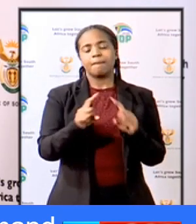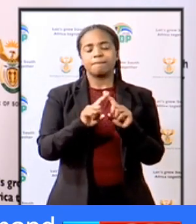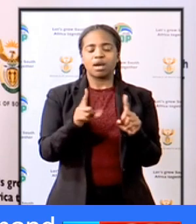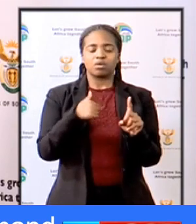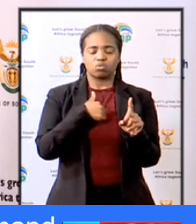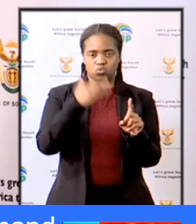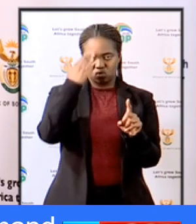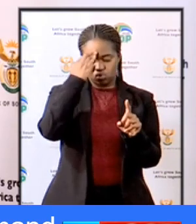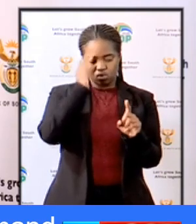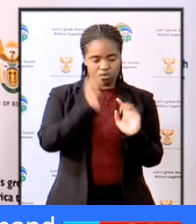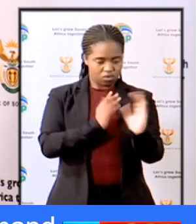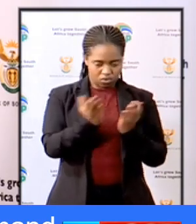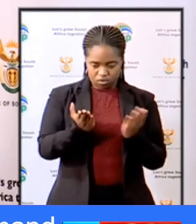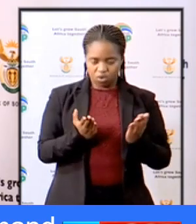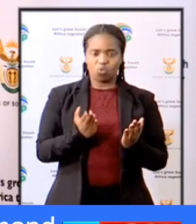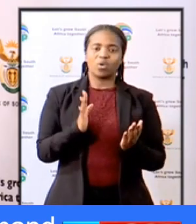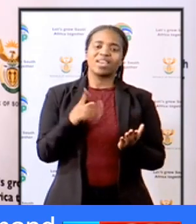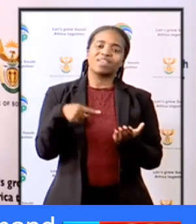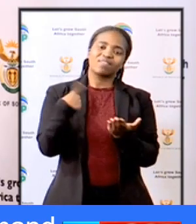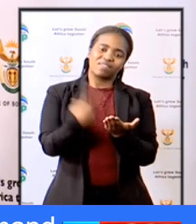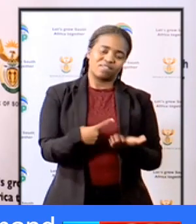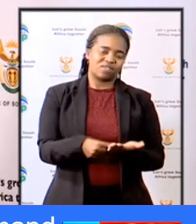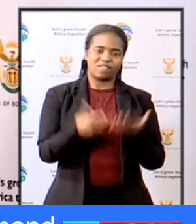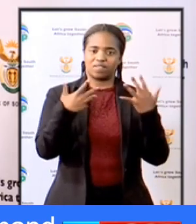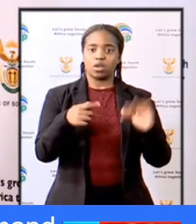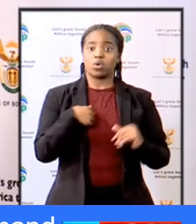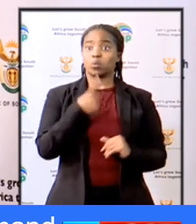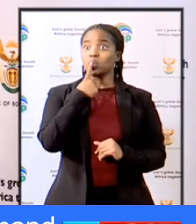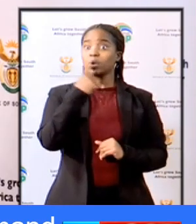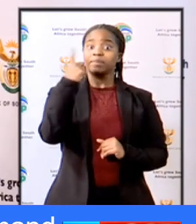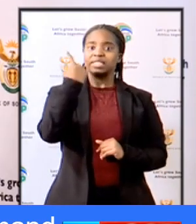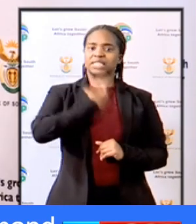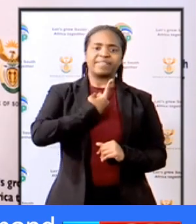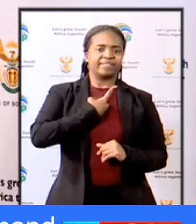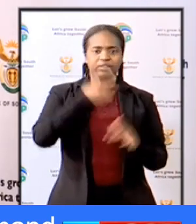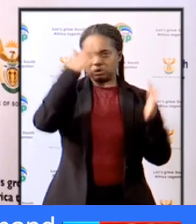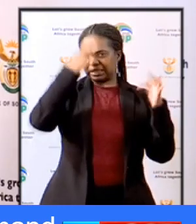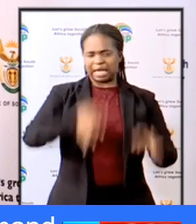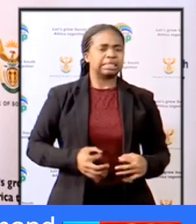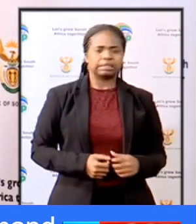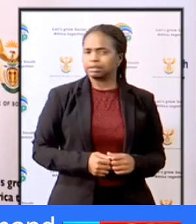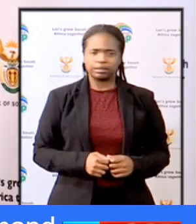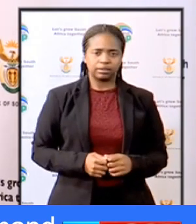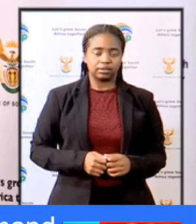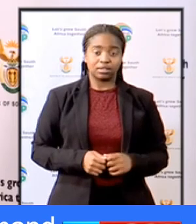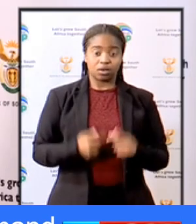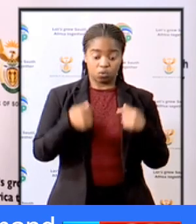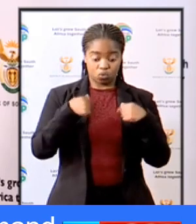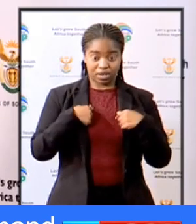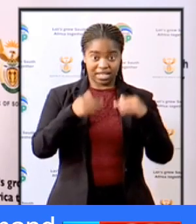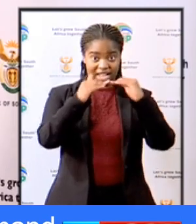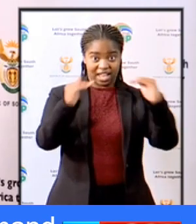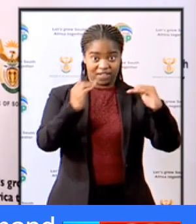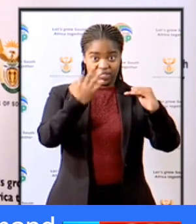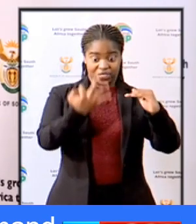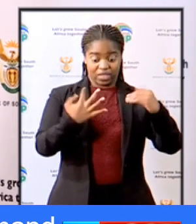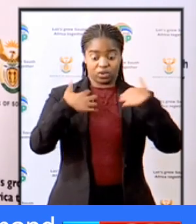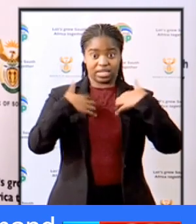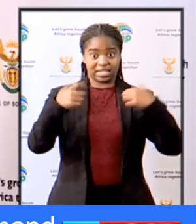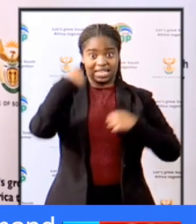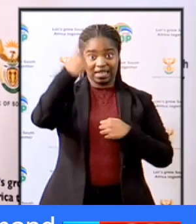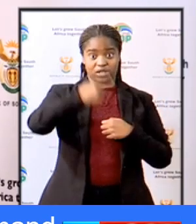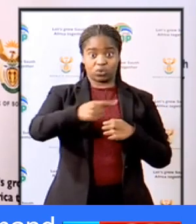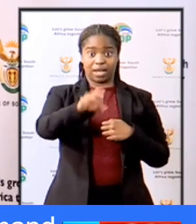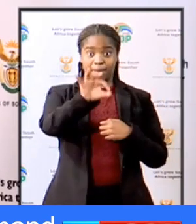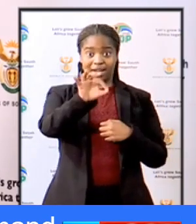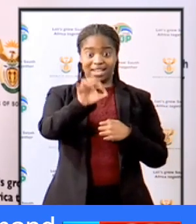informed by these consultations. So we are quite happy that as we proceed to level 3 on the